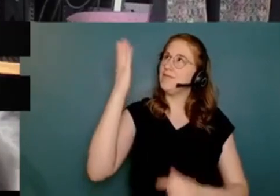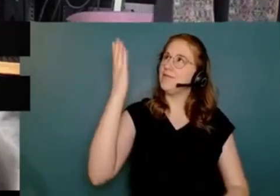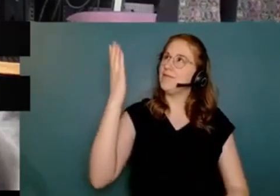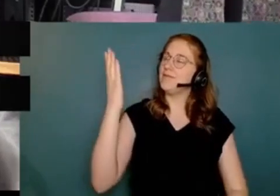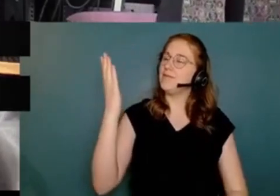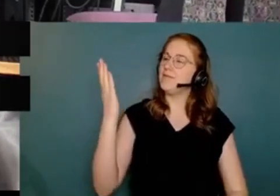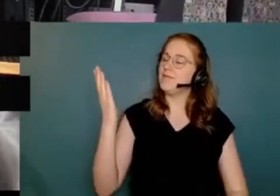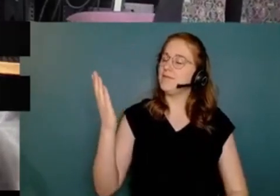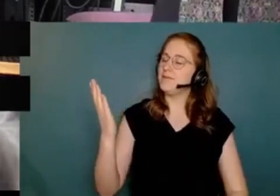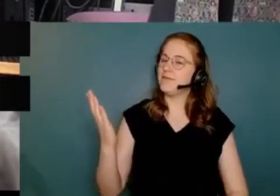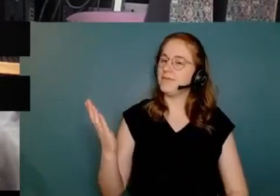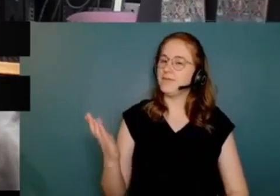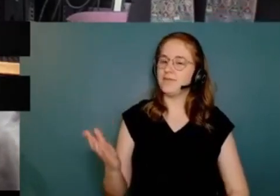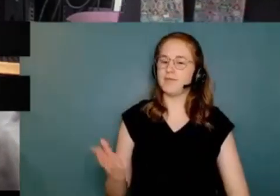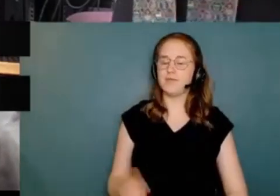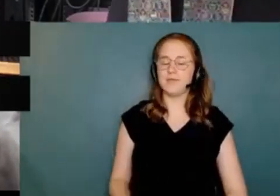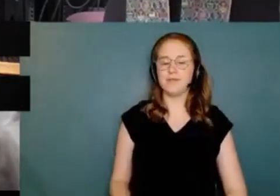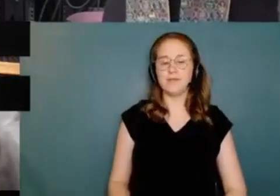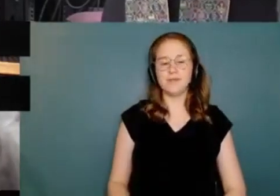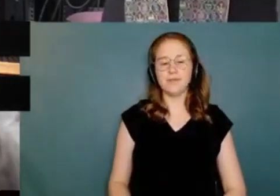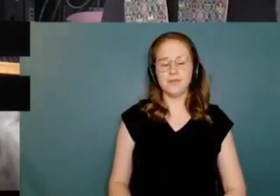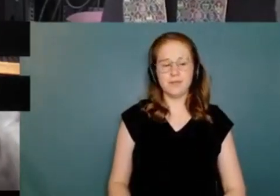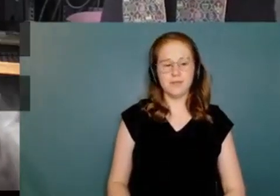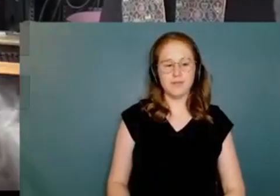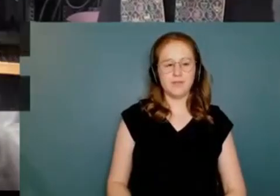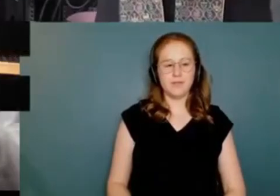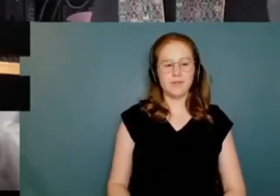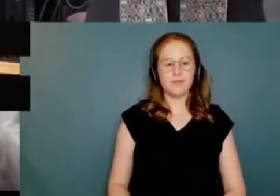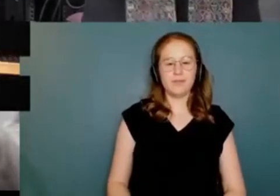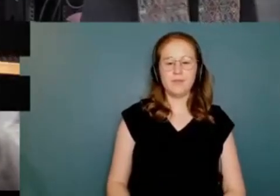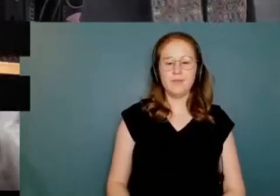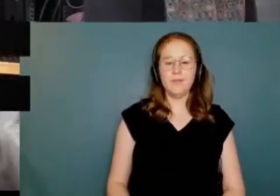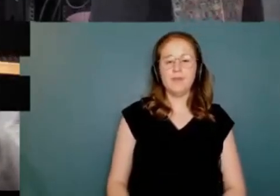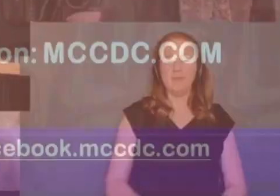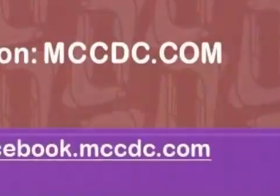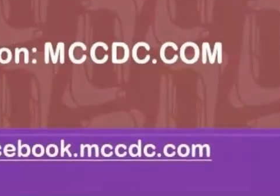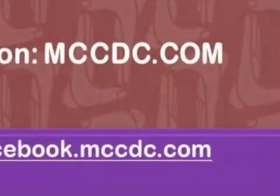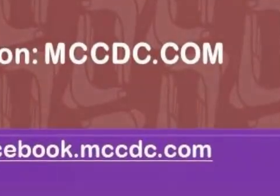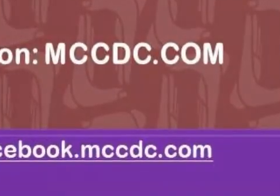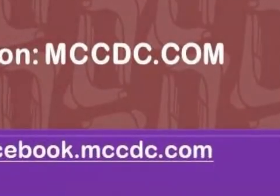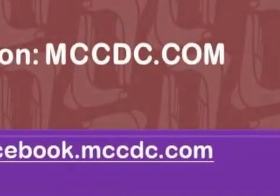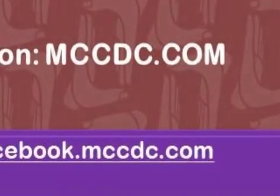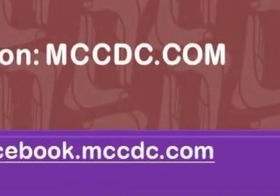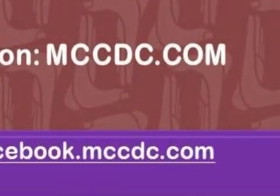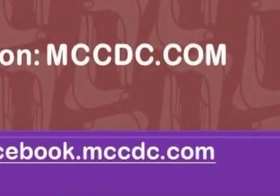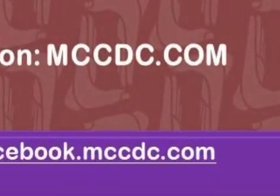you. Amen. Amen. Thank you.